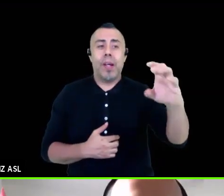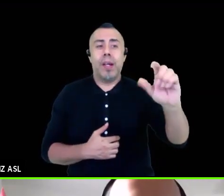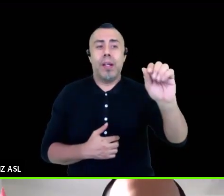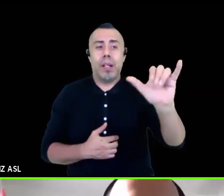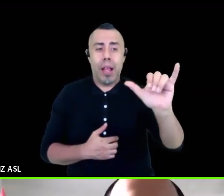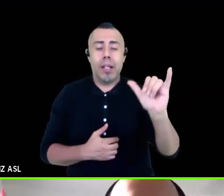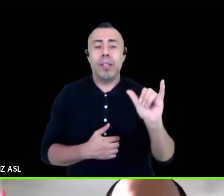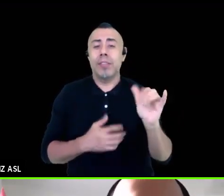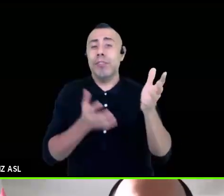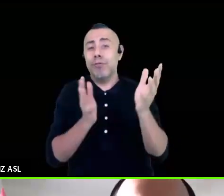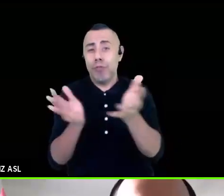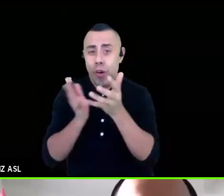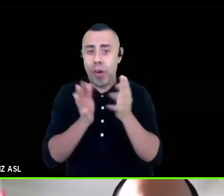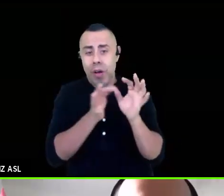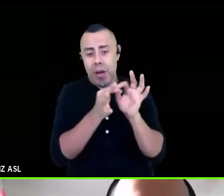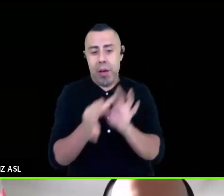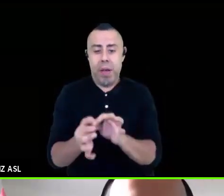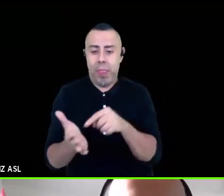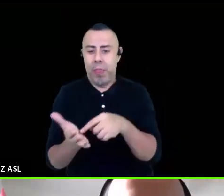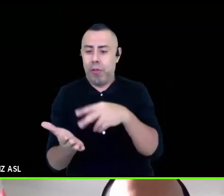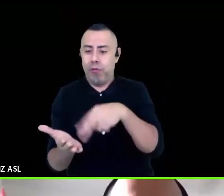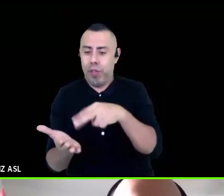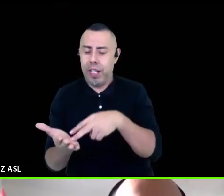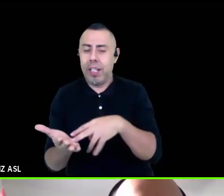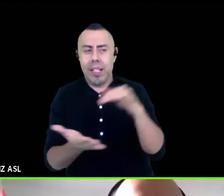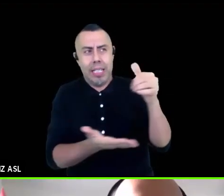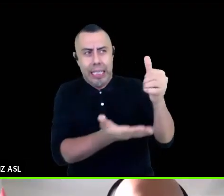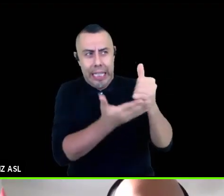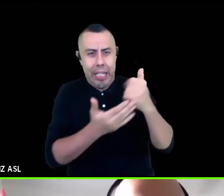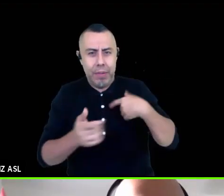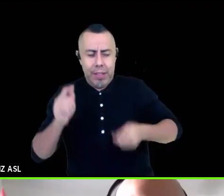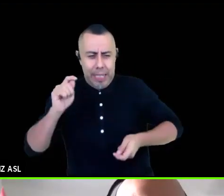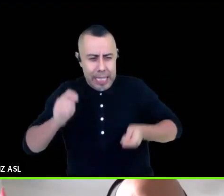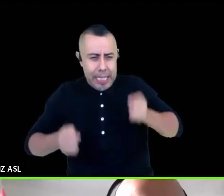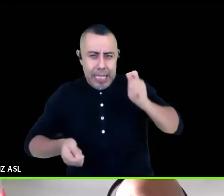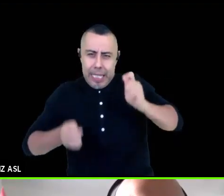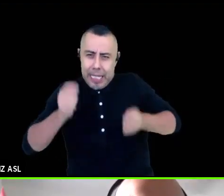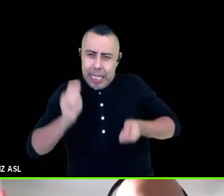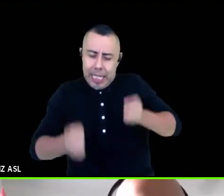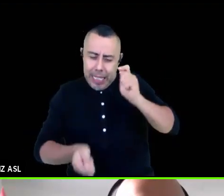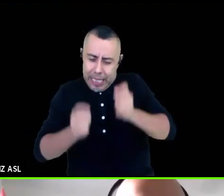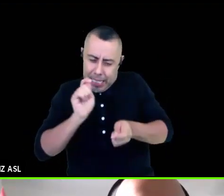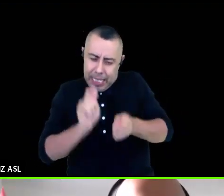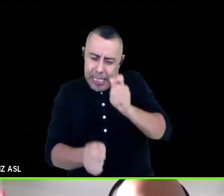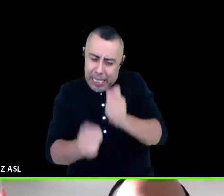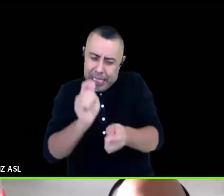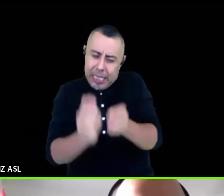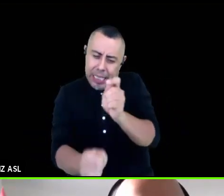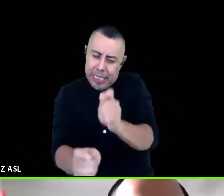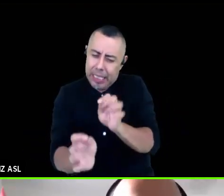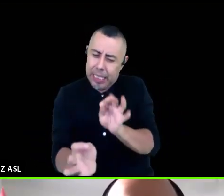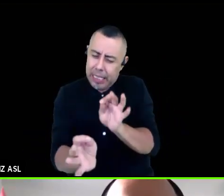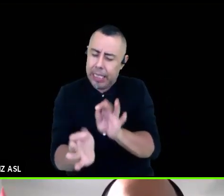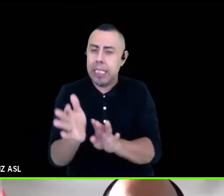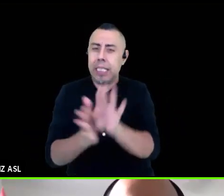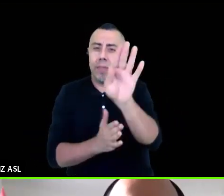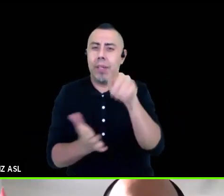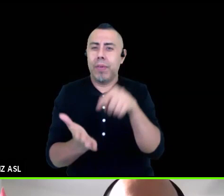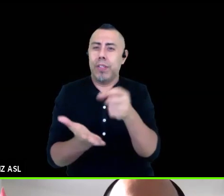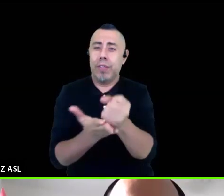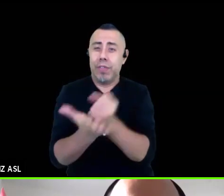who's seen the reading has helped me continue to sort of hone and develop the script. And like you said, this being one of the newer scenes coming out of the